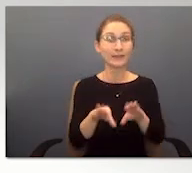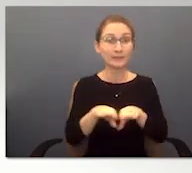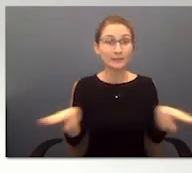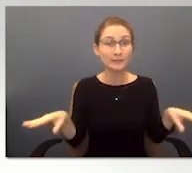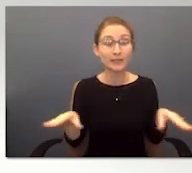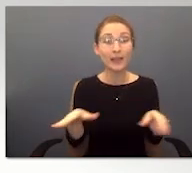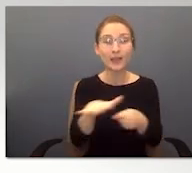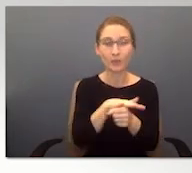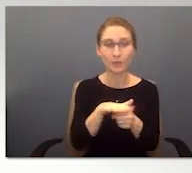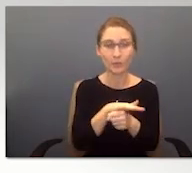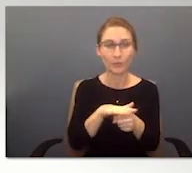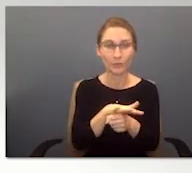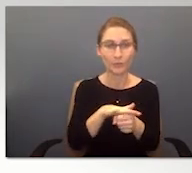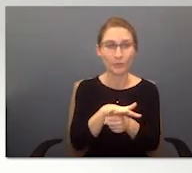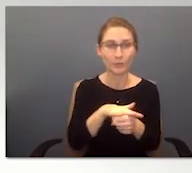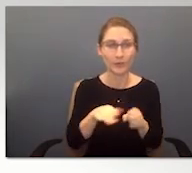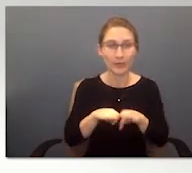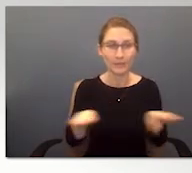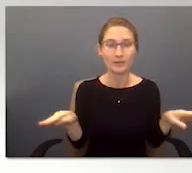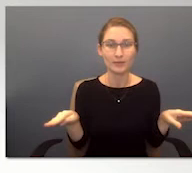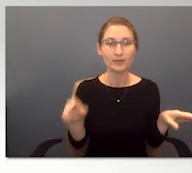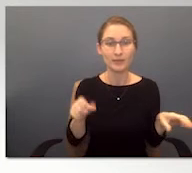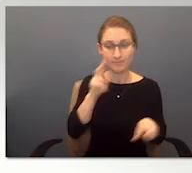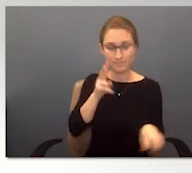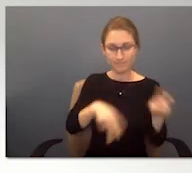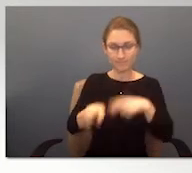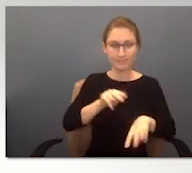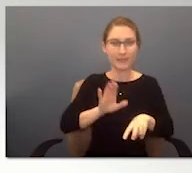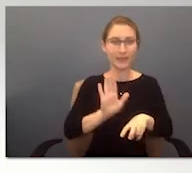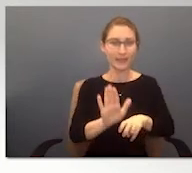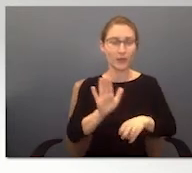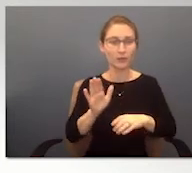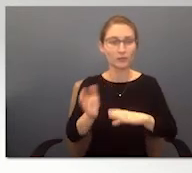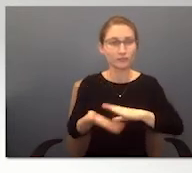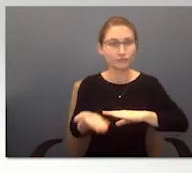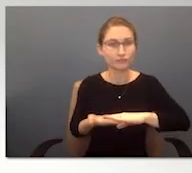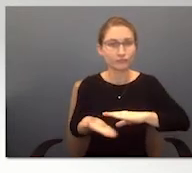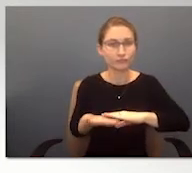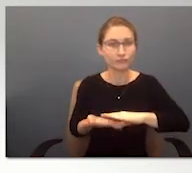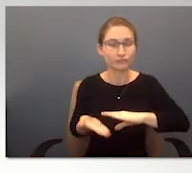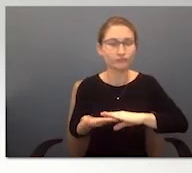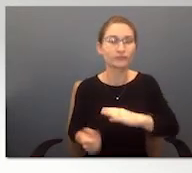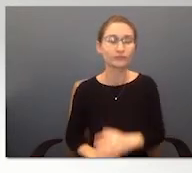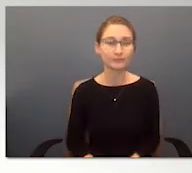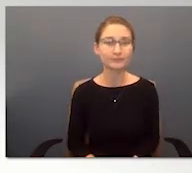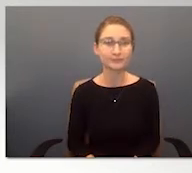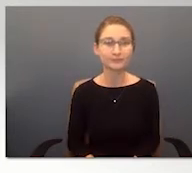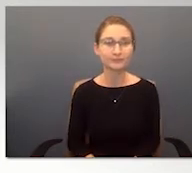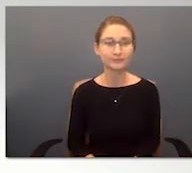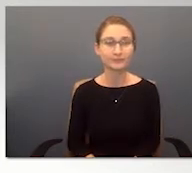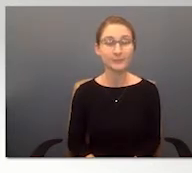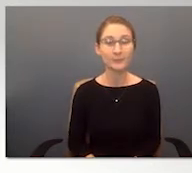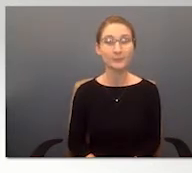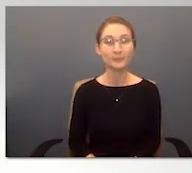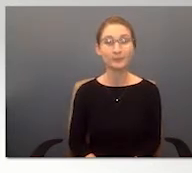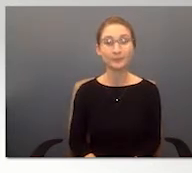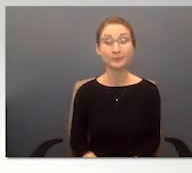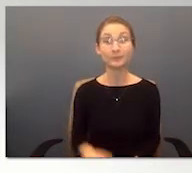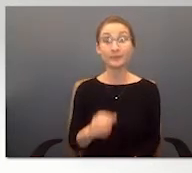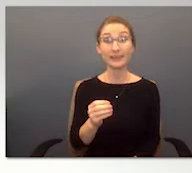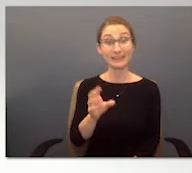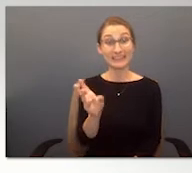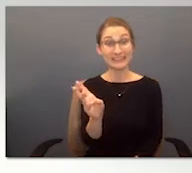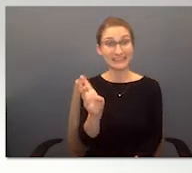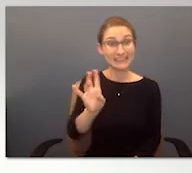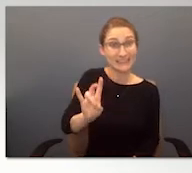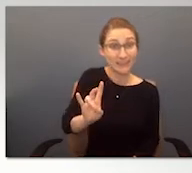and for instance, the Orlando Center for Children, and see how things work at the county level. And then the